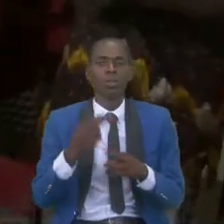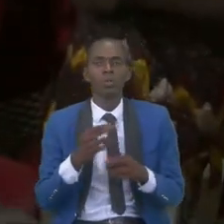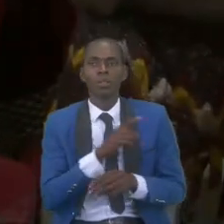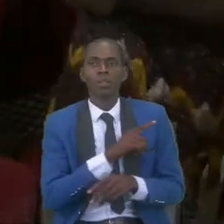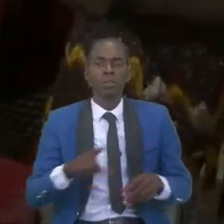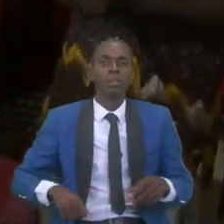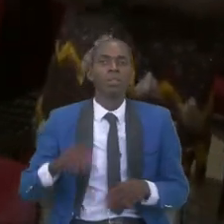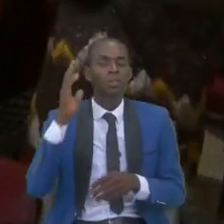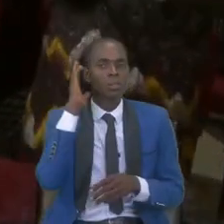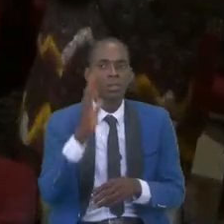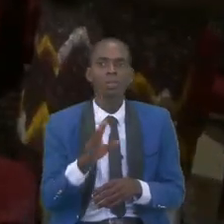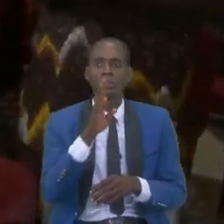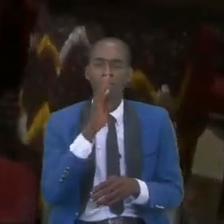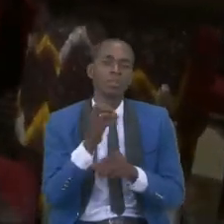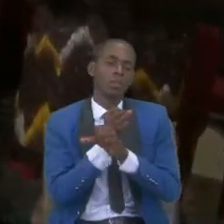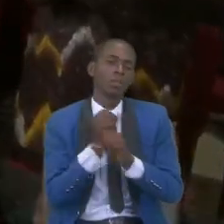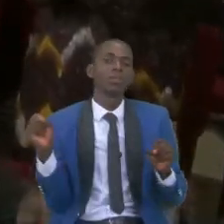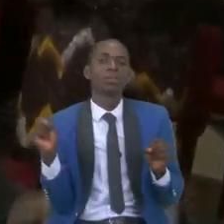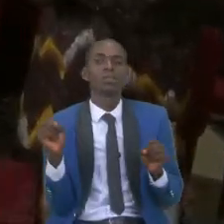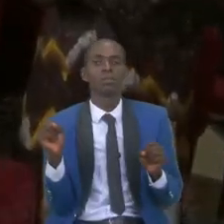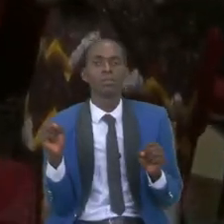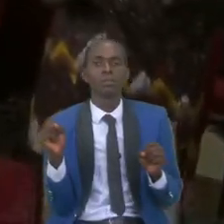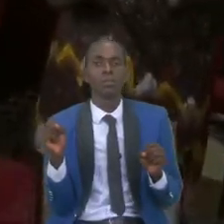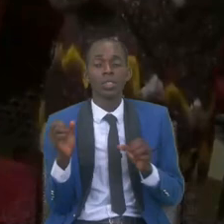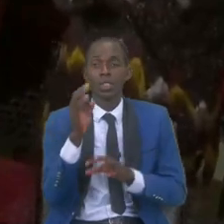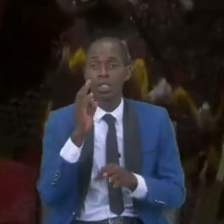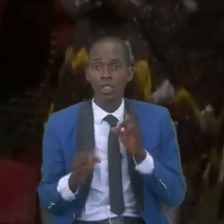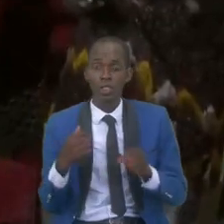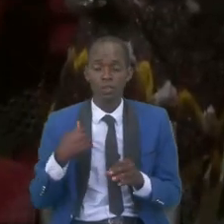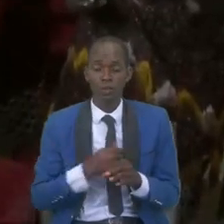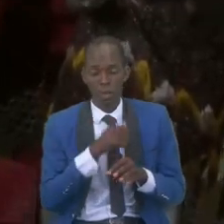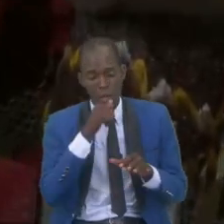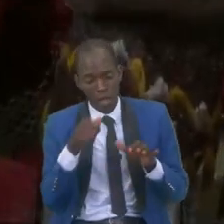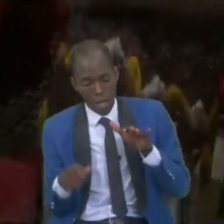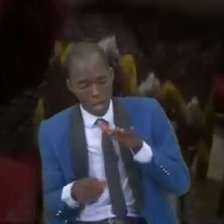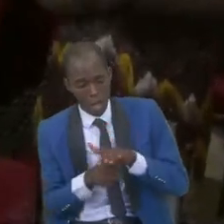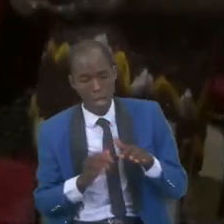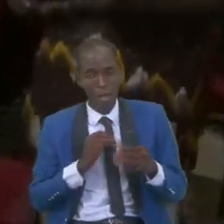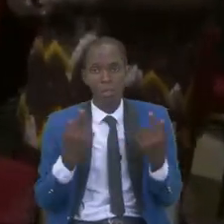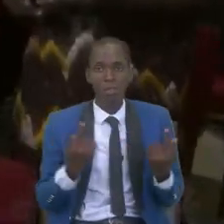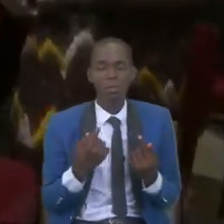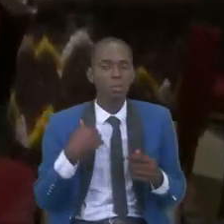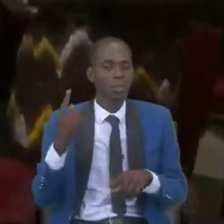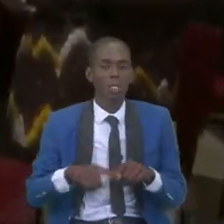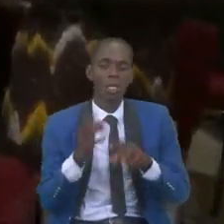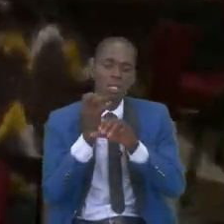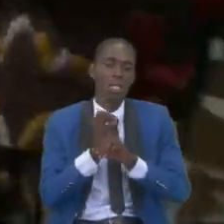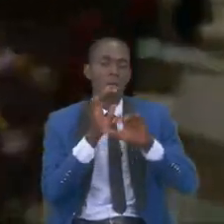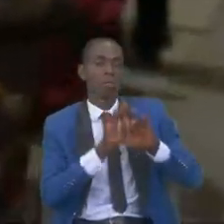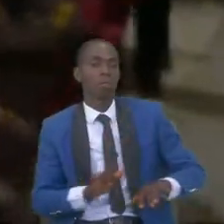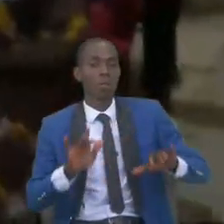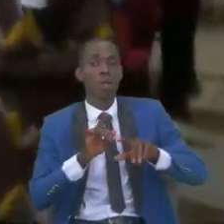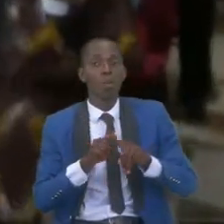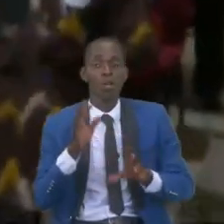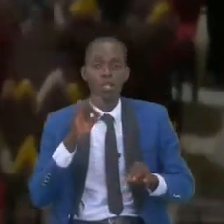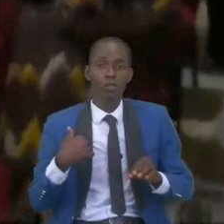Lord shall be saved. If we cover our sins, we'll not have mercy. But if we confess